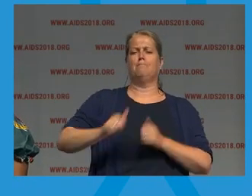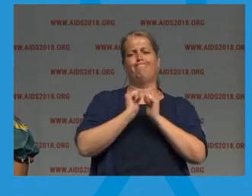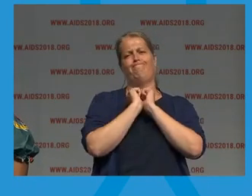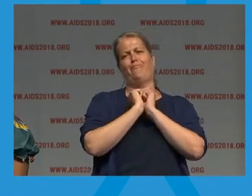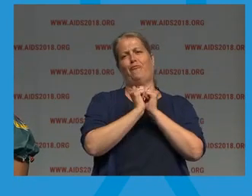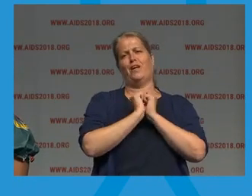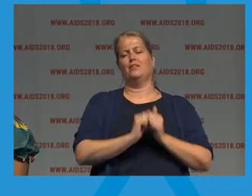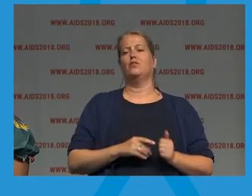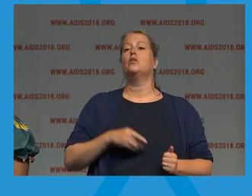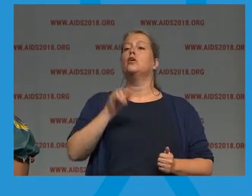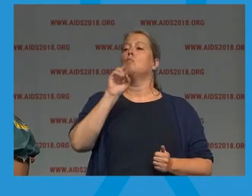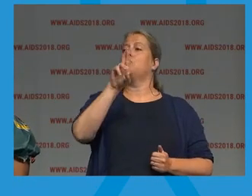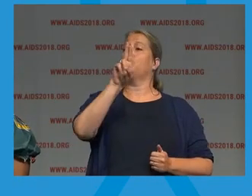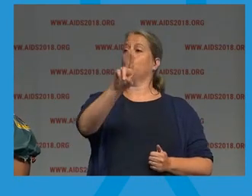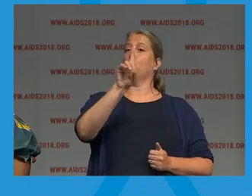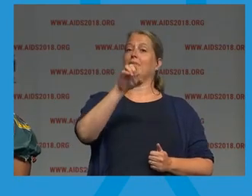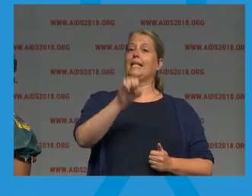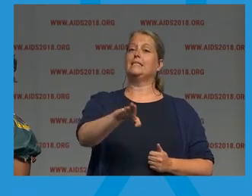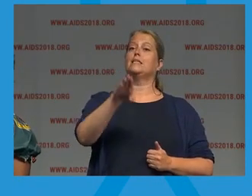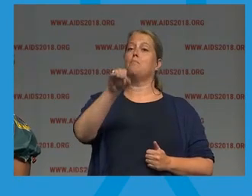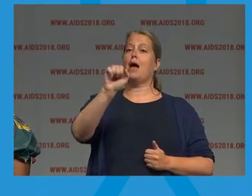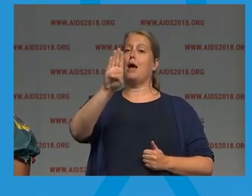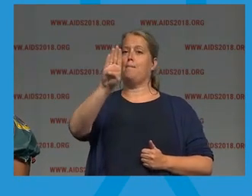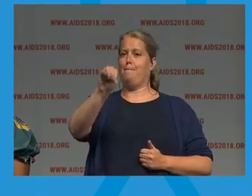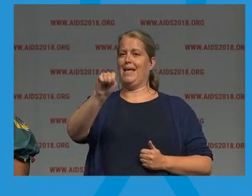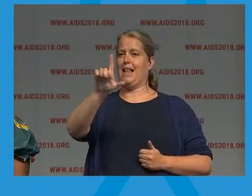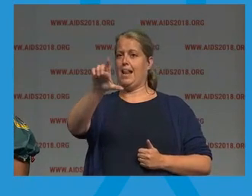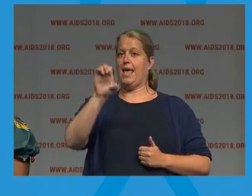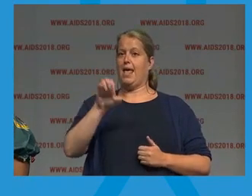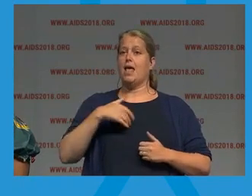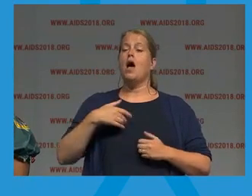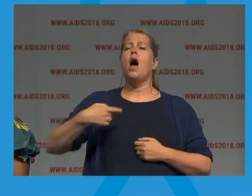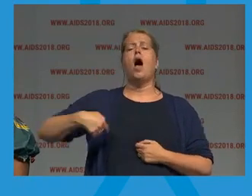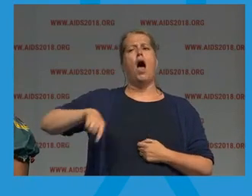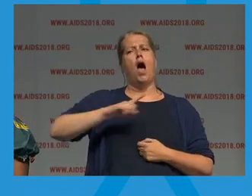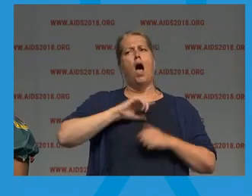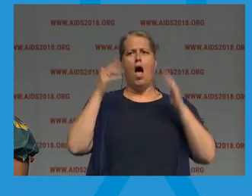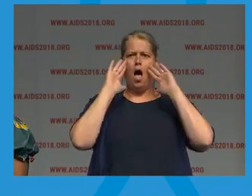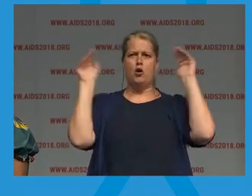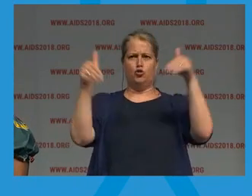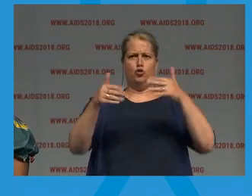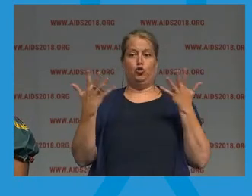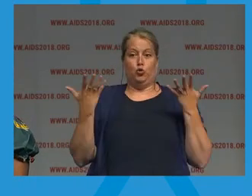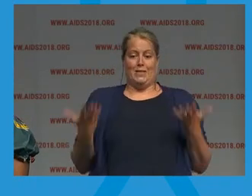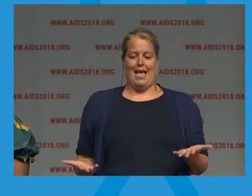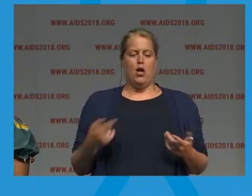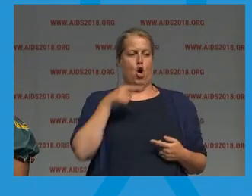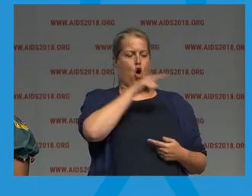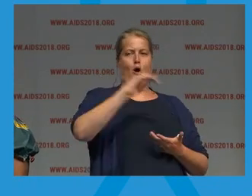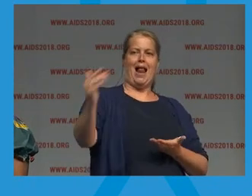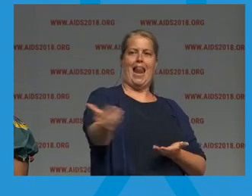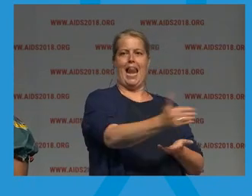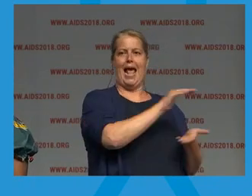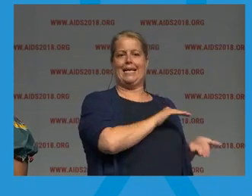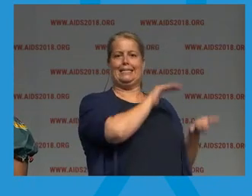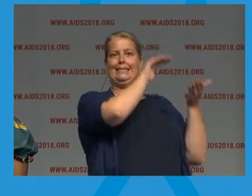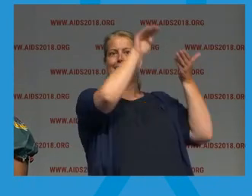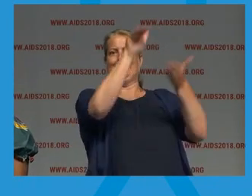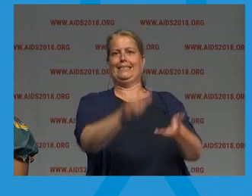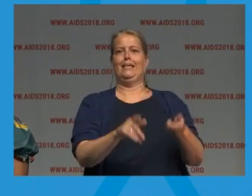Mabele. Our session today is focusing on honoring that legacy and